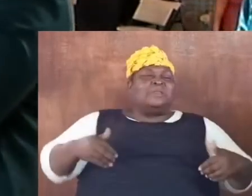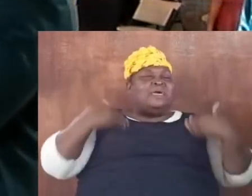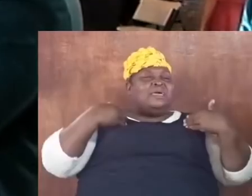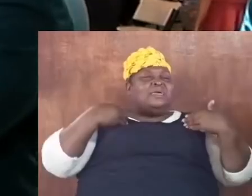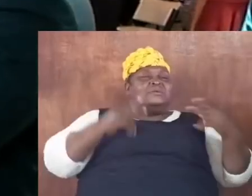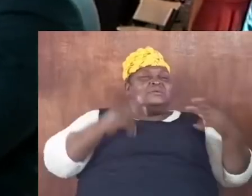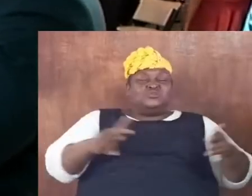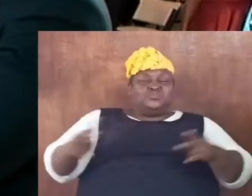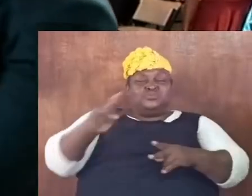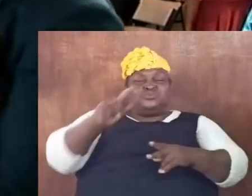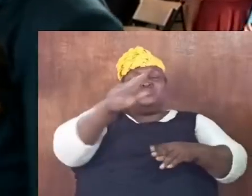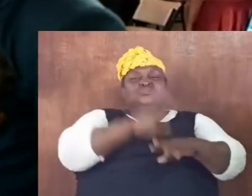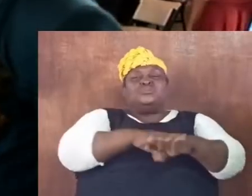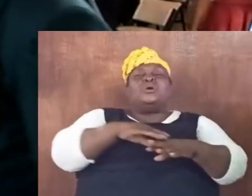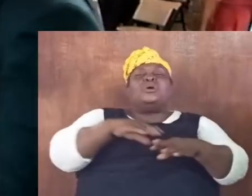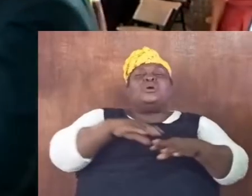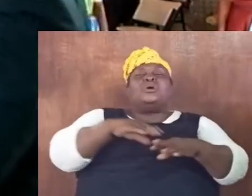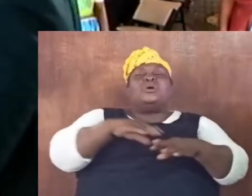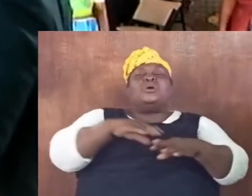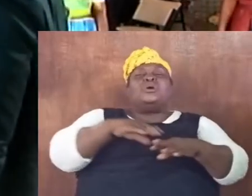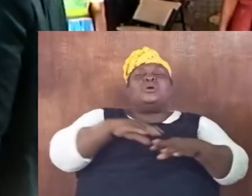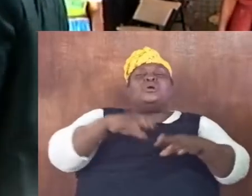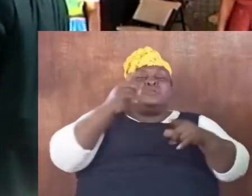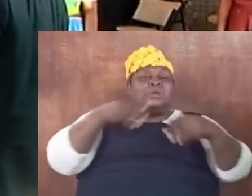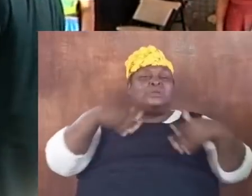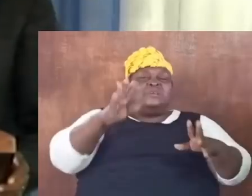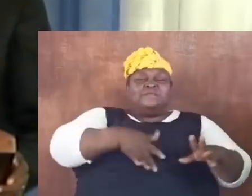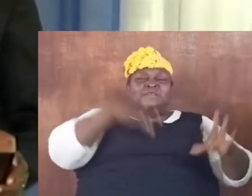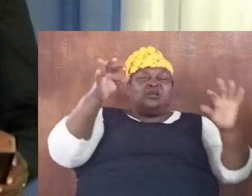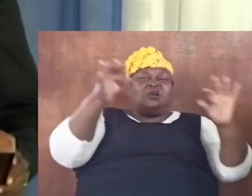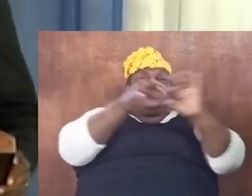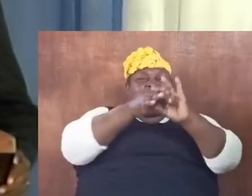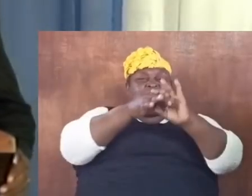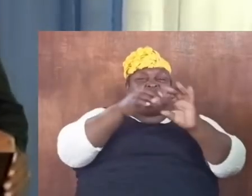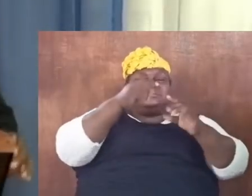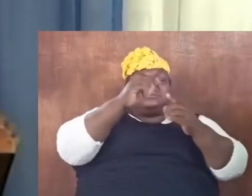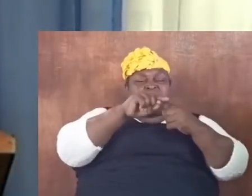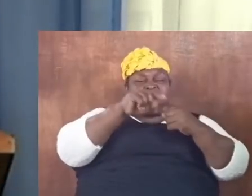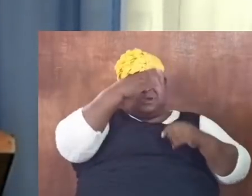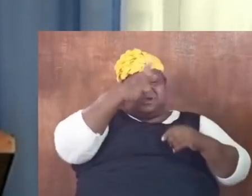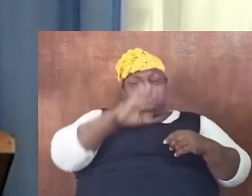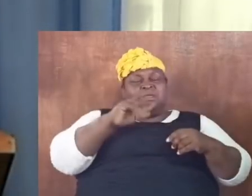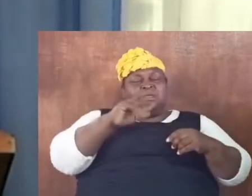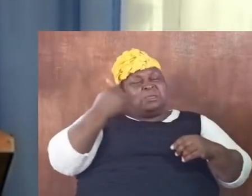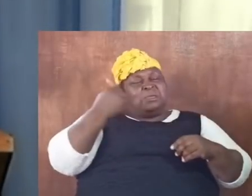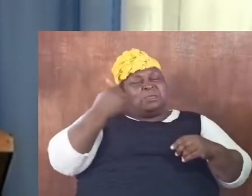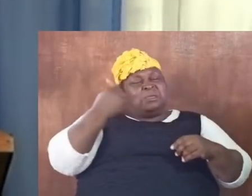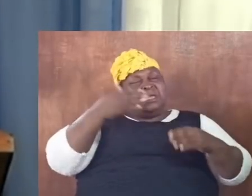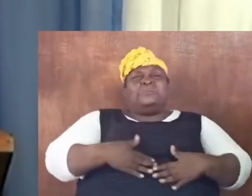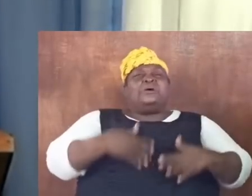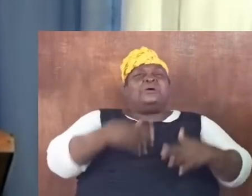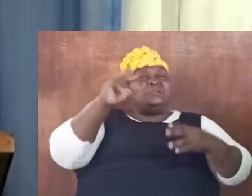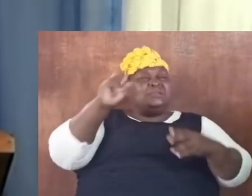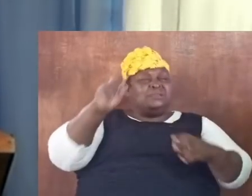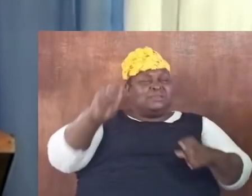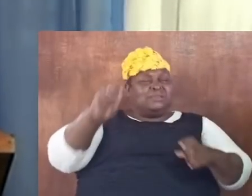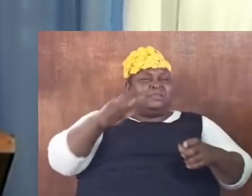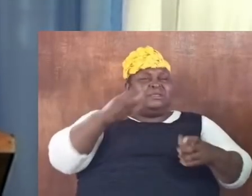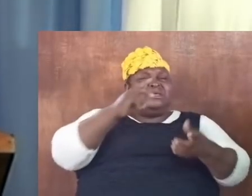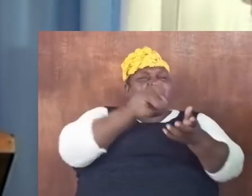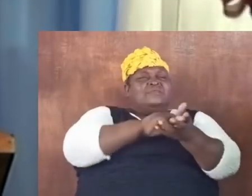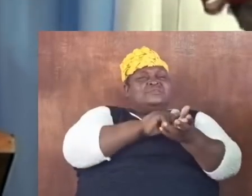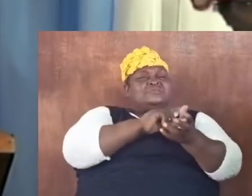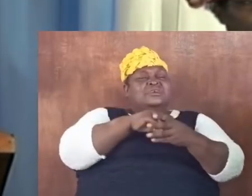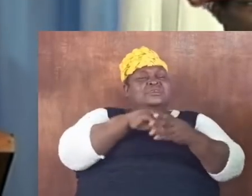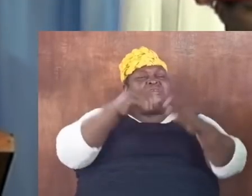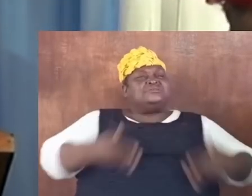path so that you can feel connected with God? Anybody need a physician in the house? Do you believe that there is a